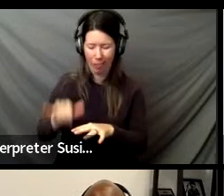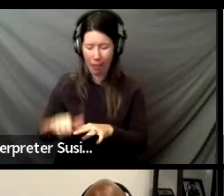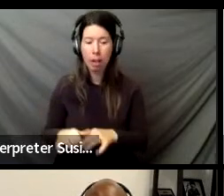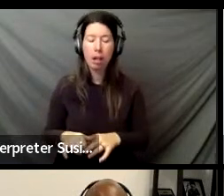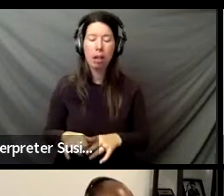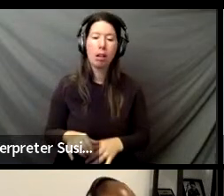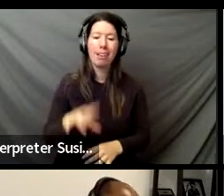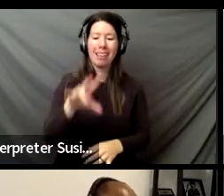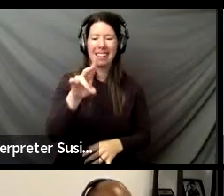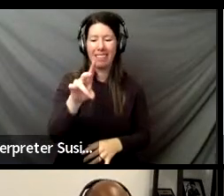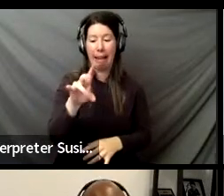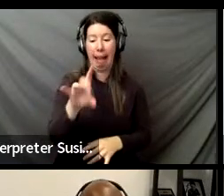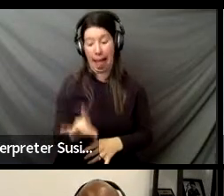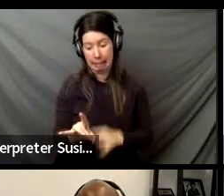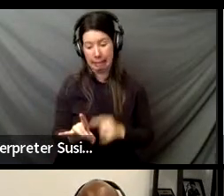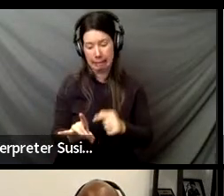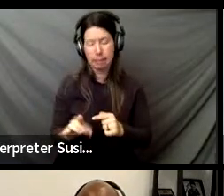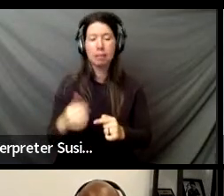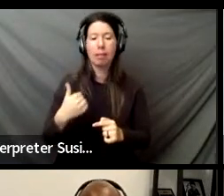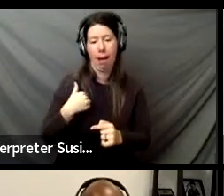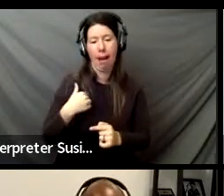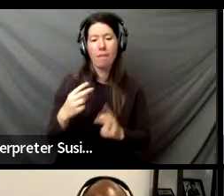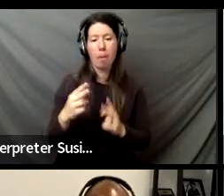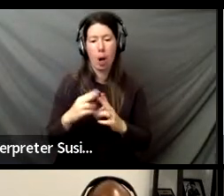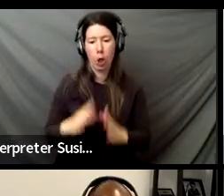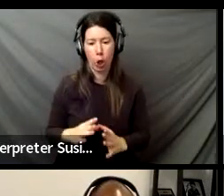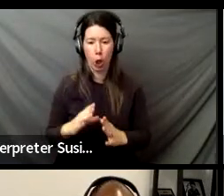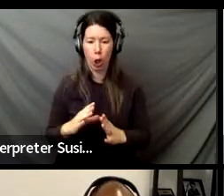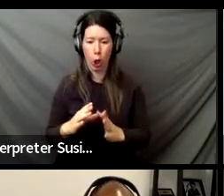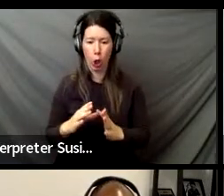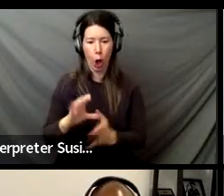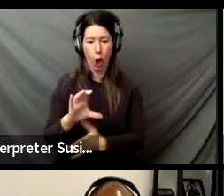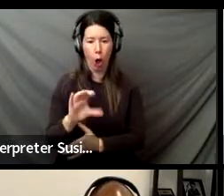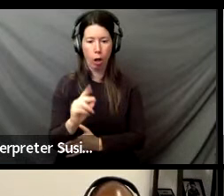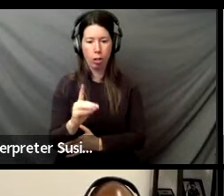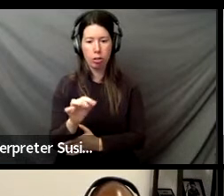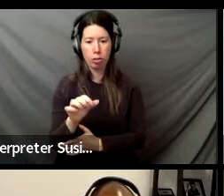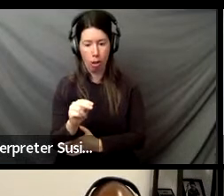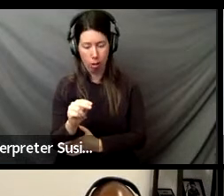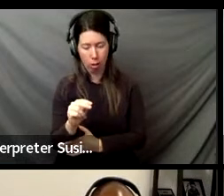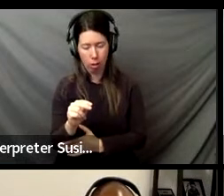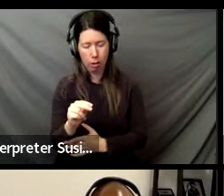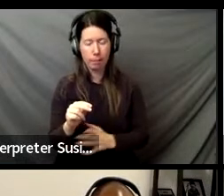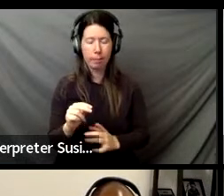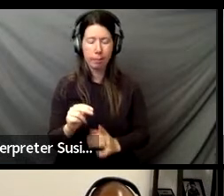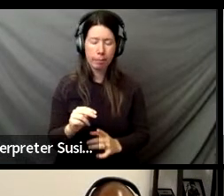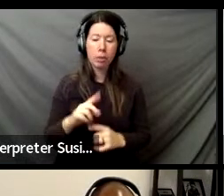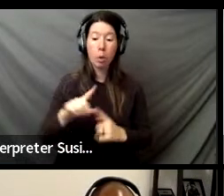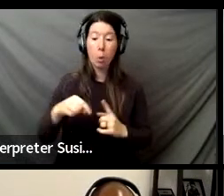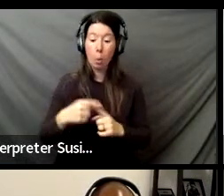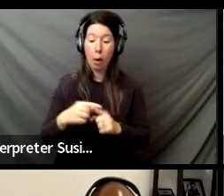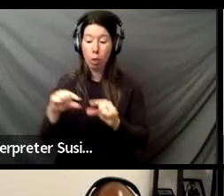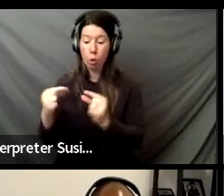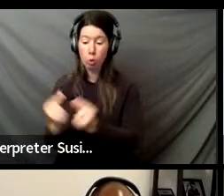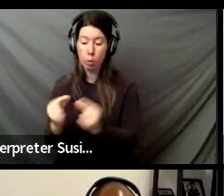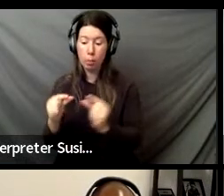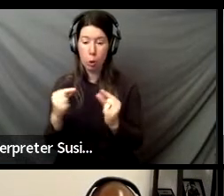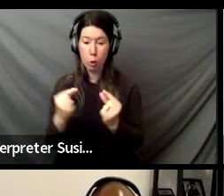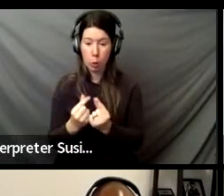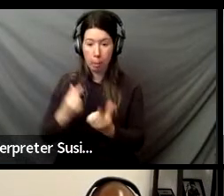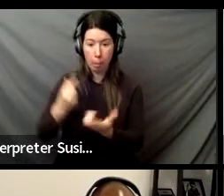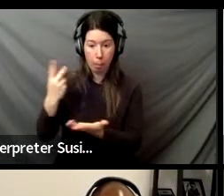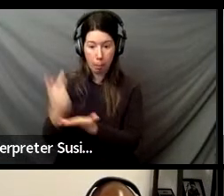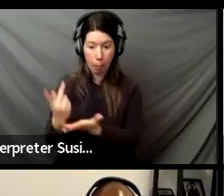partner conditions. And so there's a whole body that when the groups approved